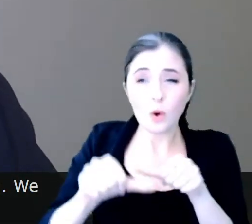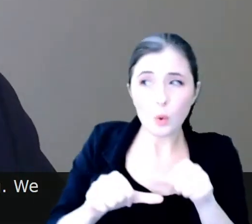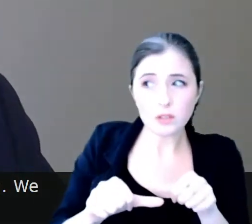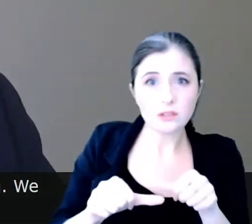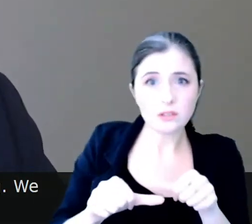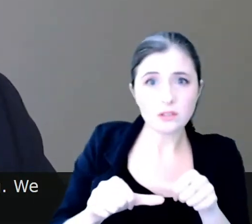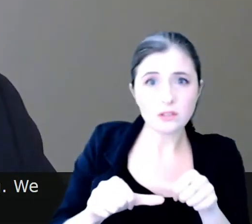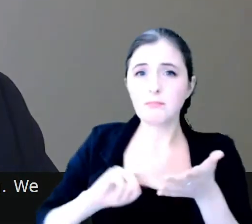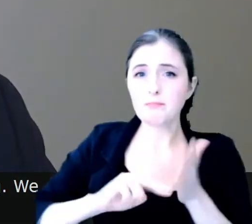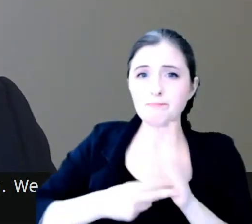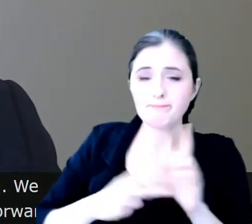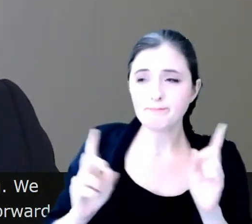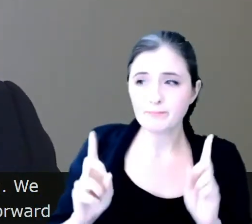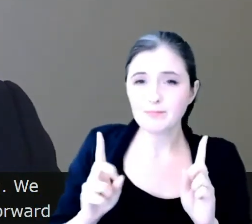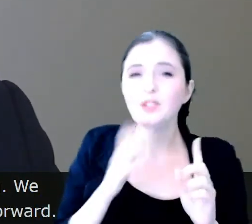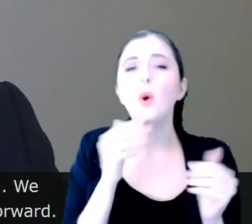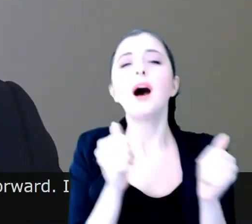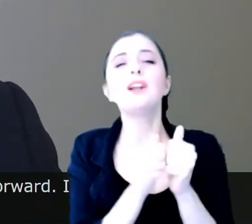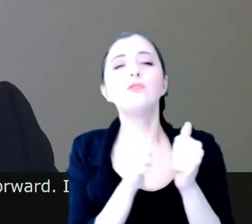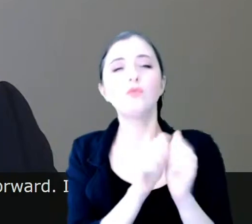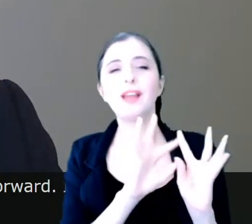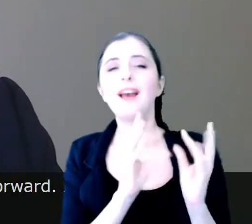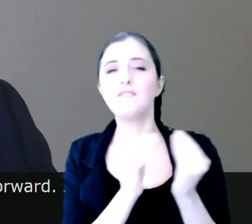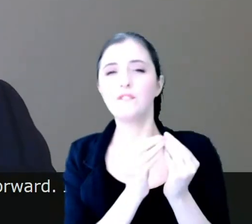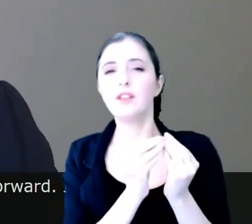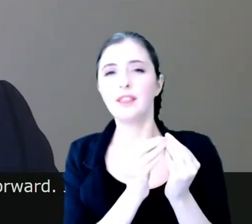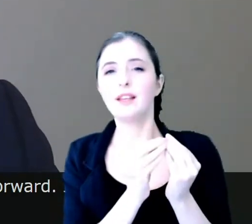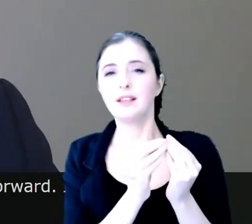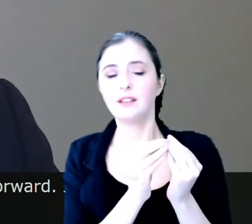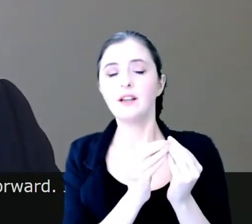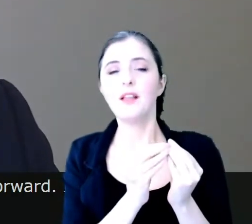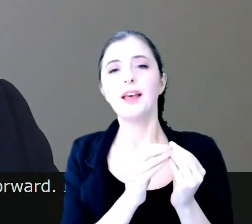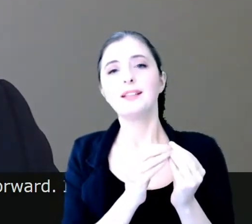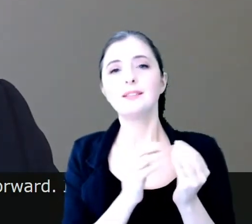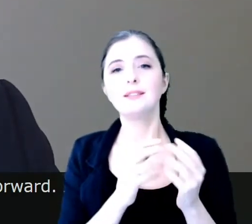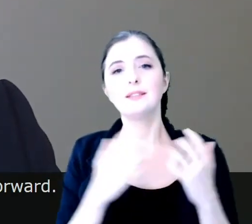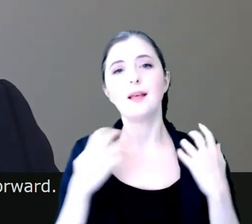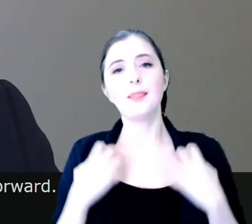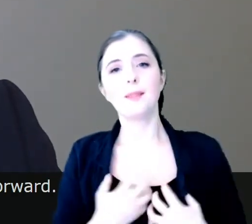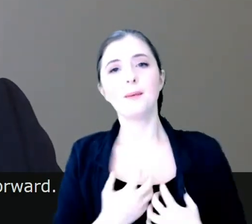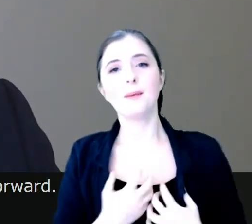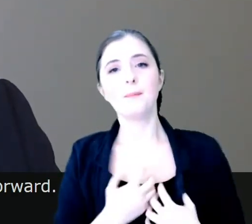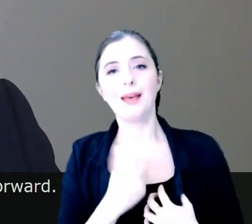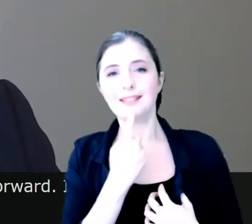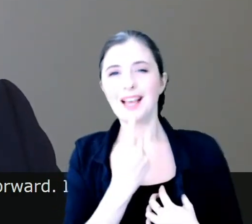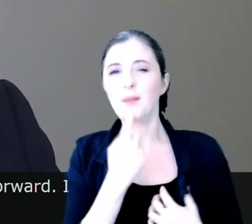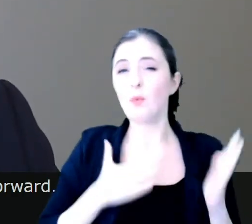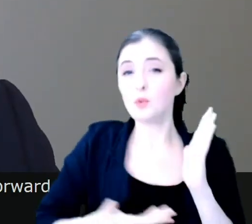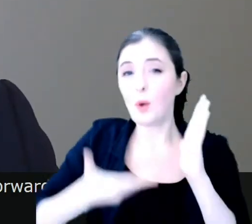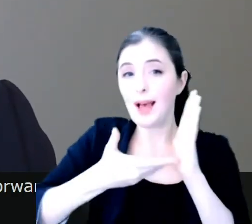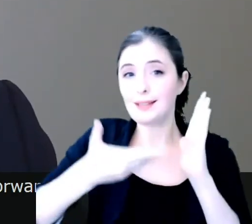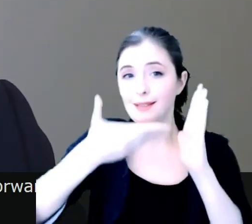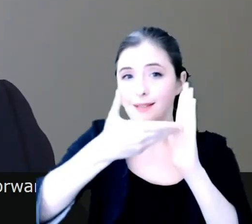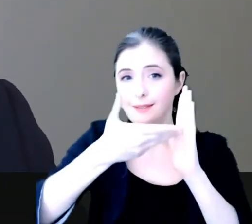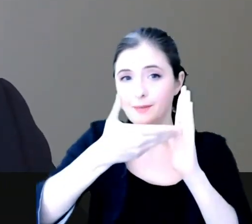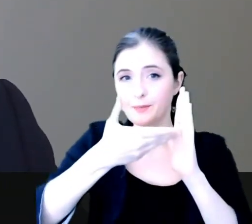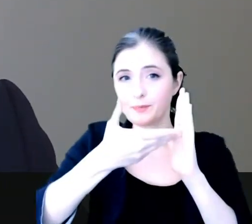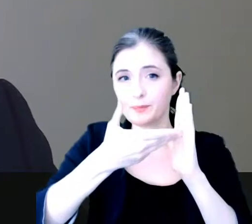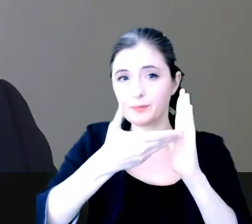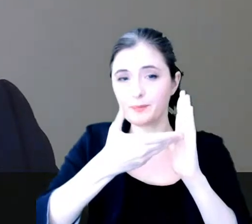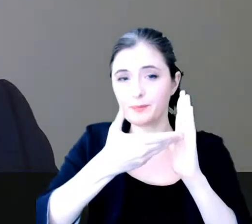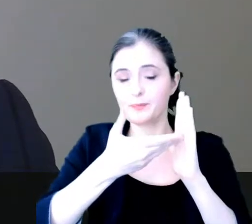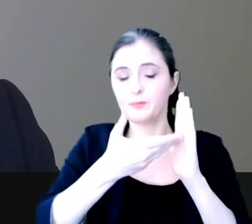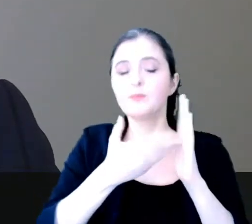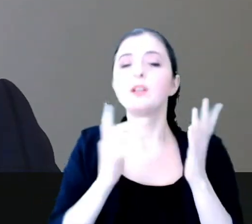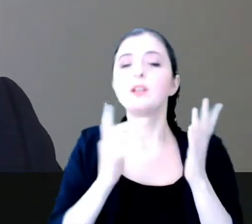think that the Mayor said so far, but I'd just say a few extra things. One of the really important things is that our streets, if we're making our streets good